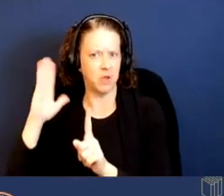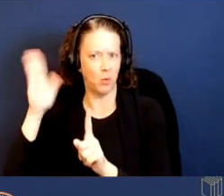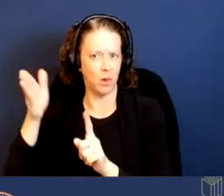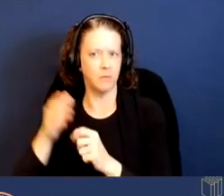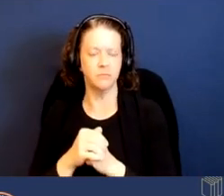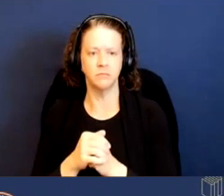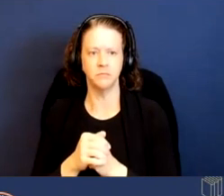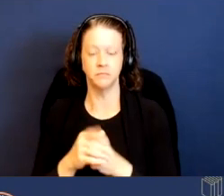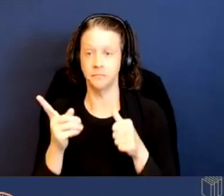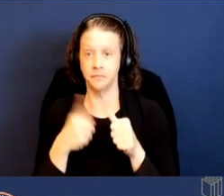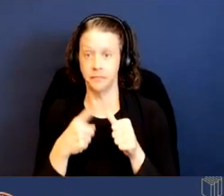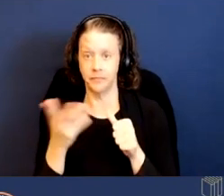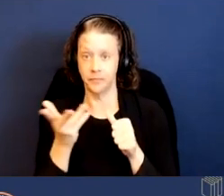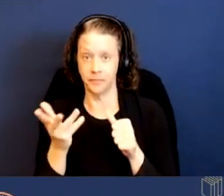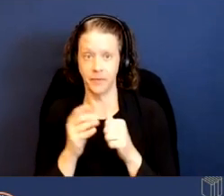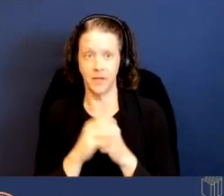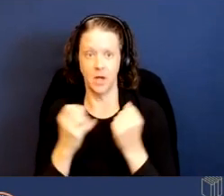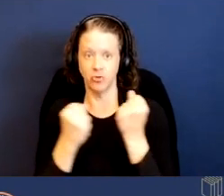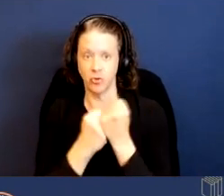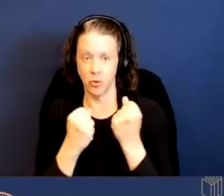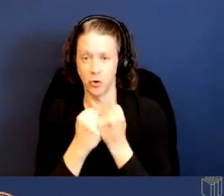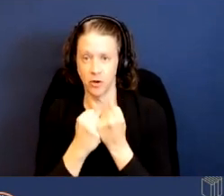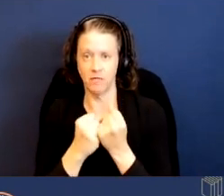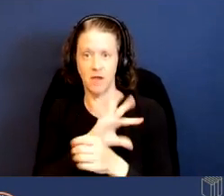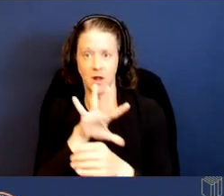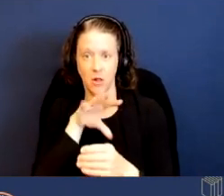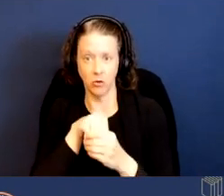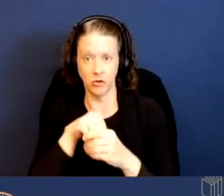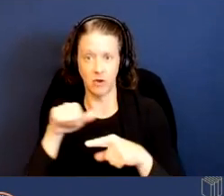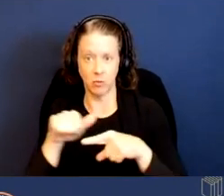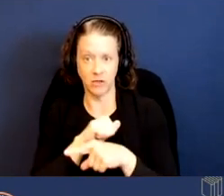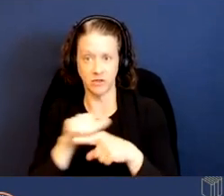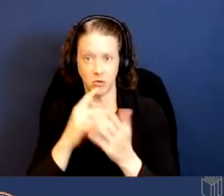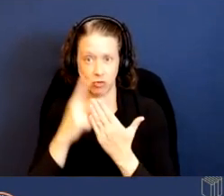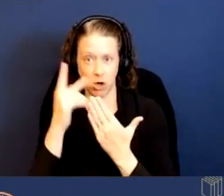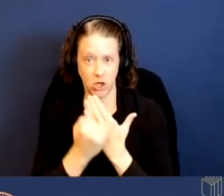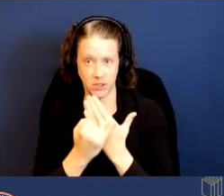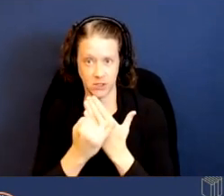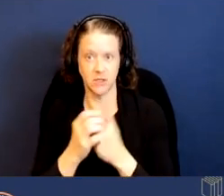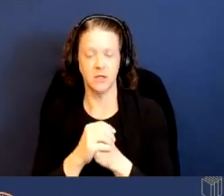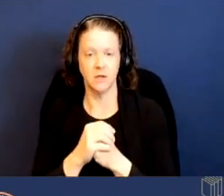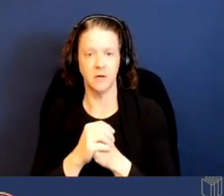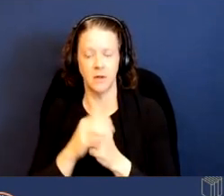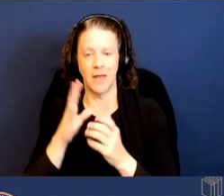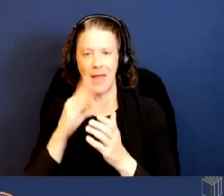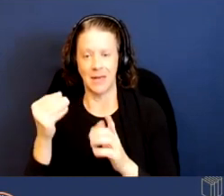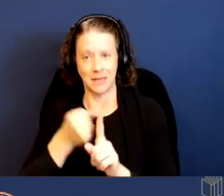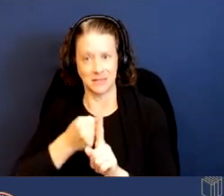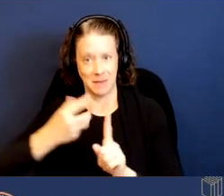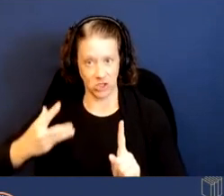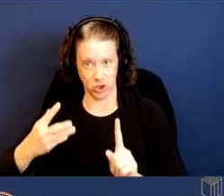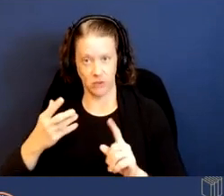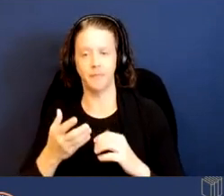one is the Supportive Inclusive Practices Project, and in an expansion. So many of you